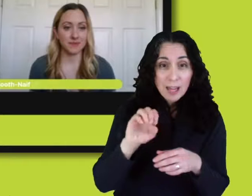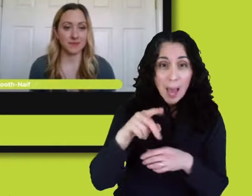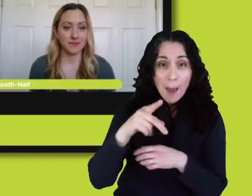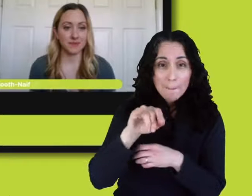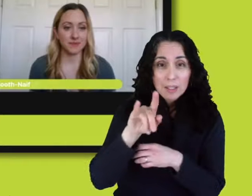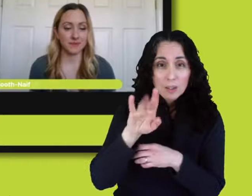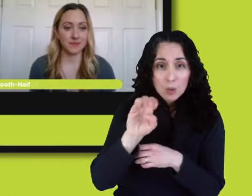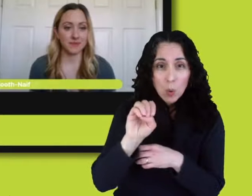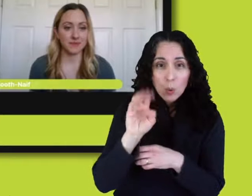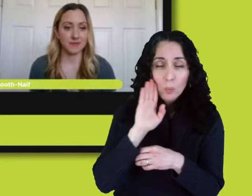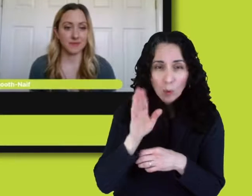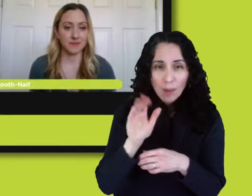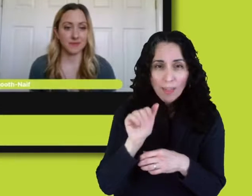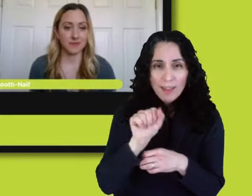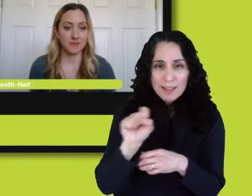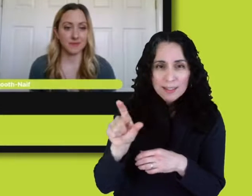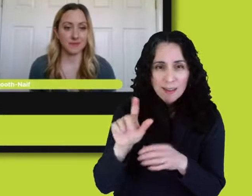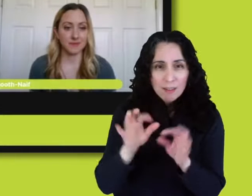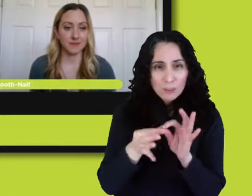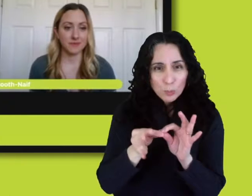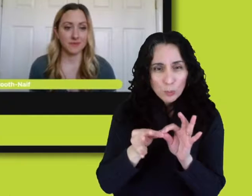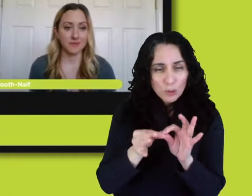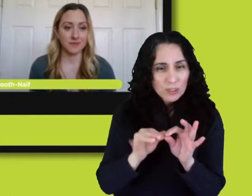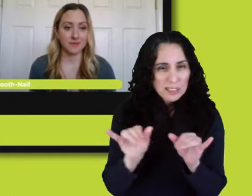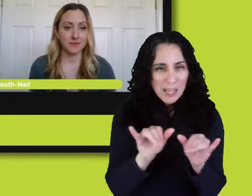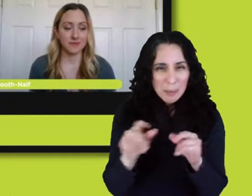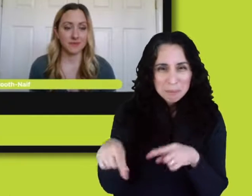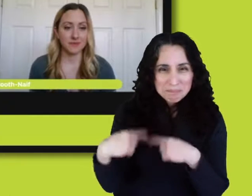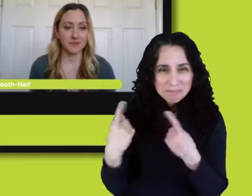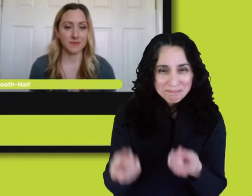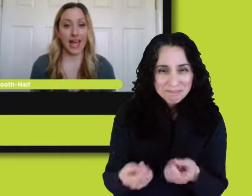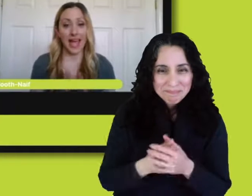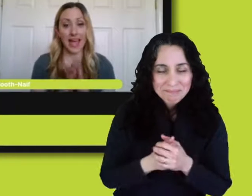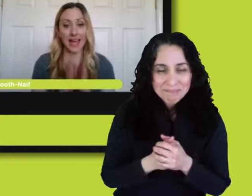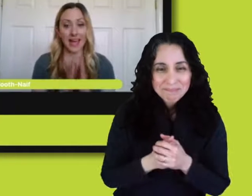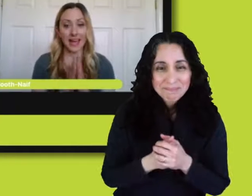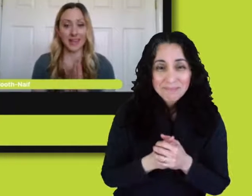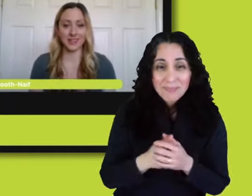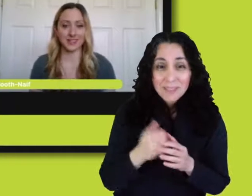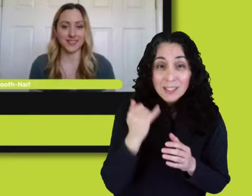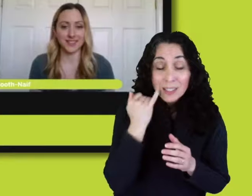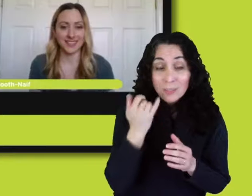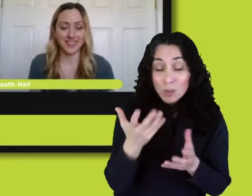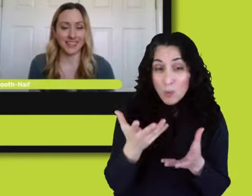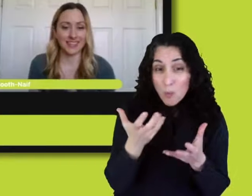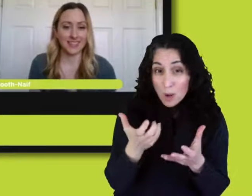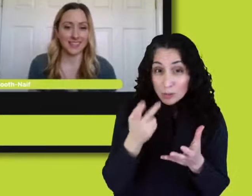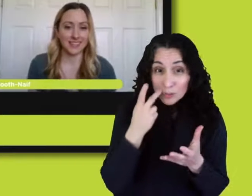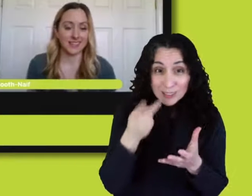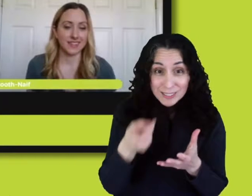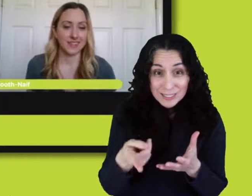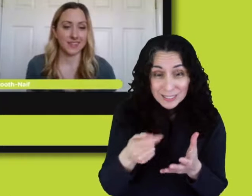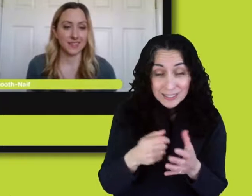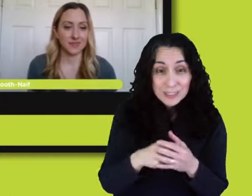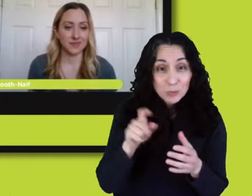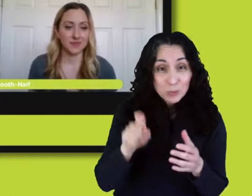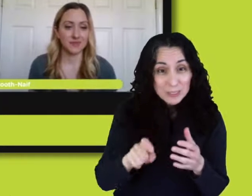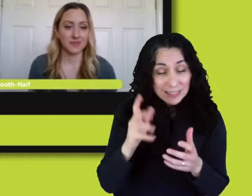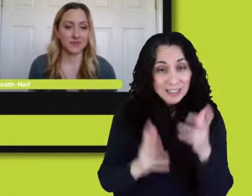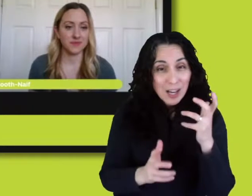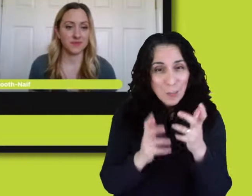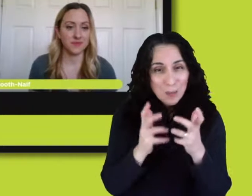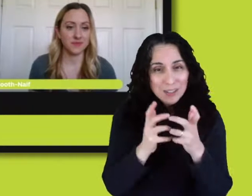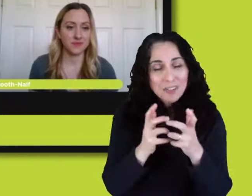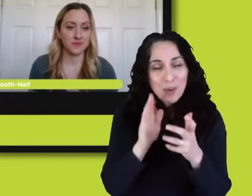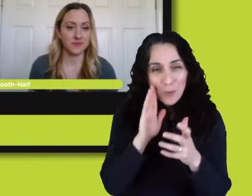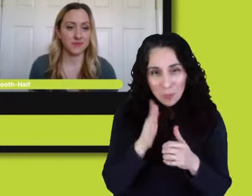be ASL interpreted, as is all of our episodes. So if you would like to see this and you need